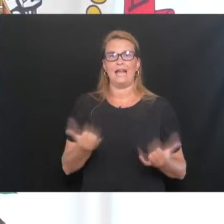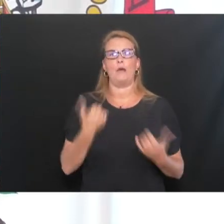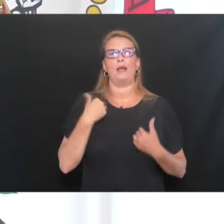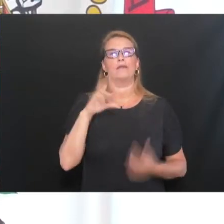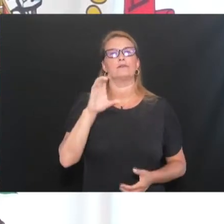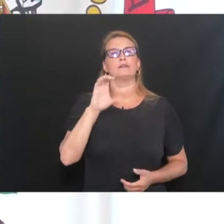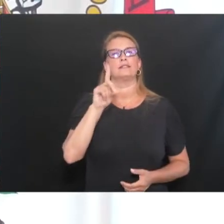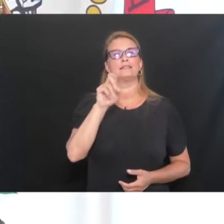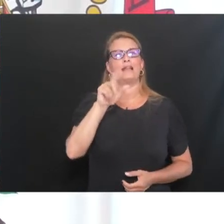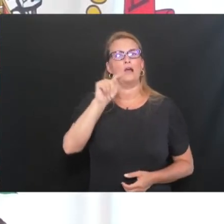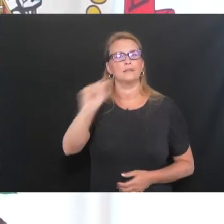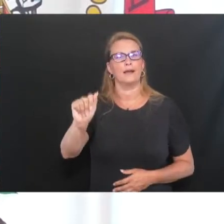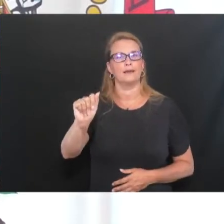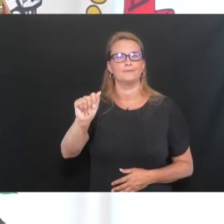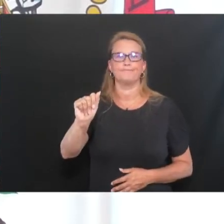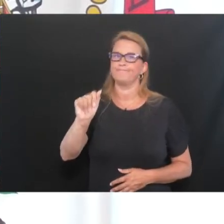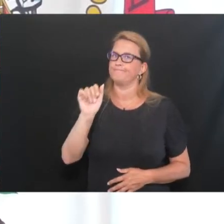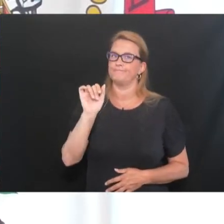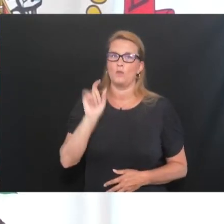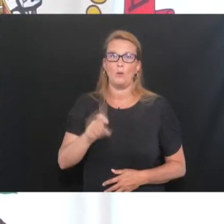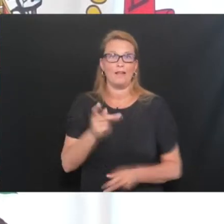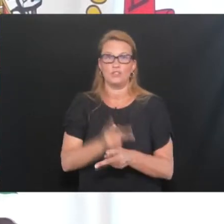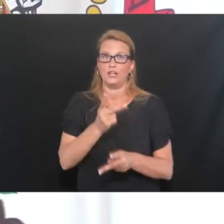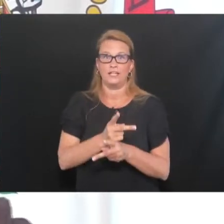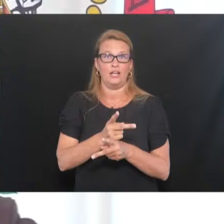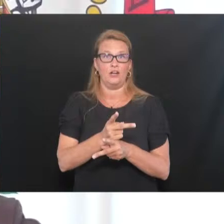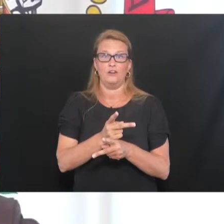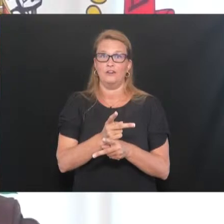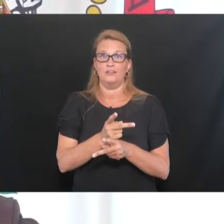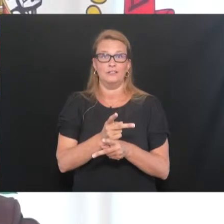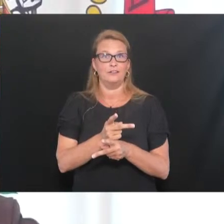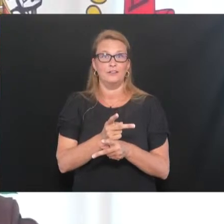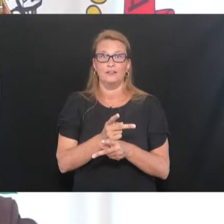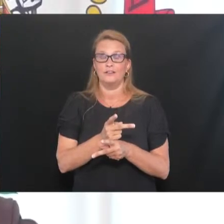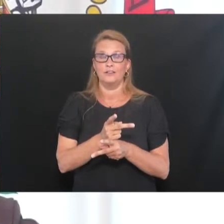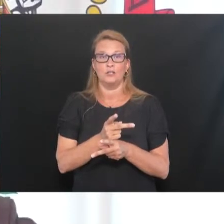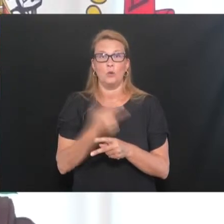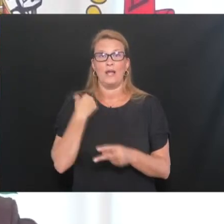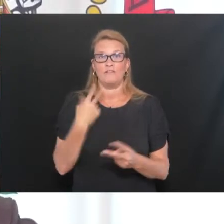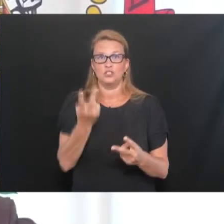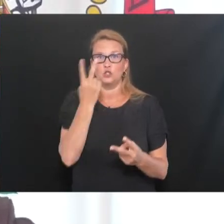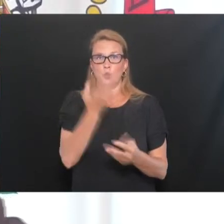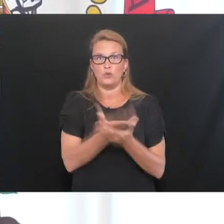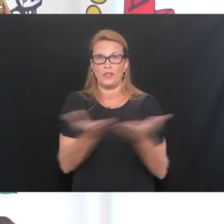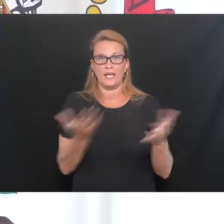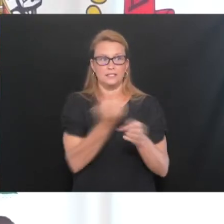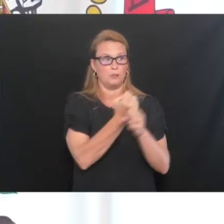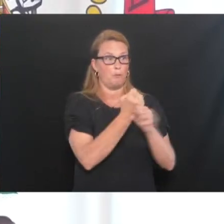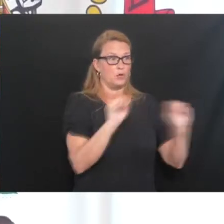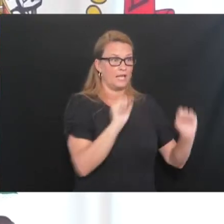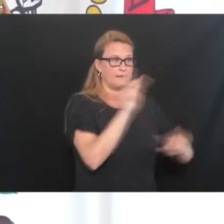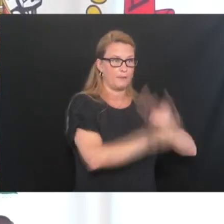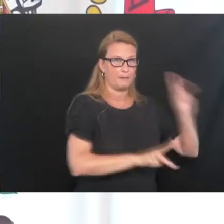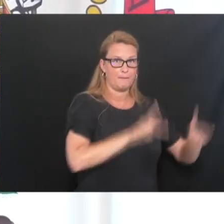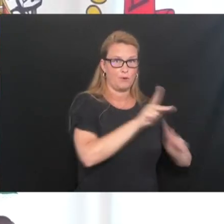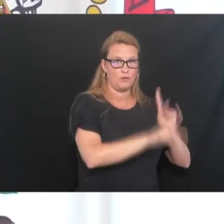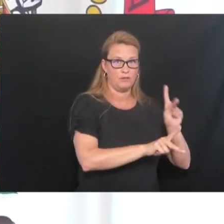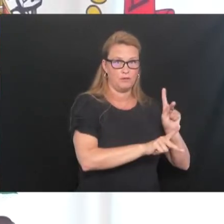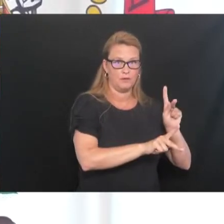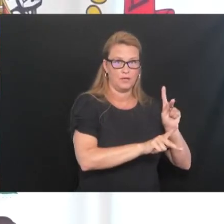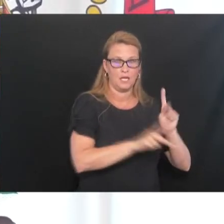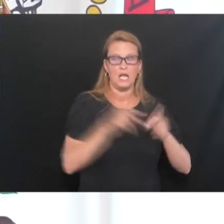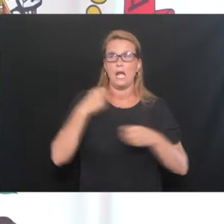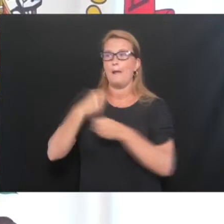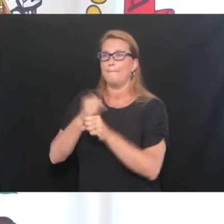with it. We got to deal with it. We got to do something. We're here to do two things. protect our people, and absolutely